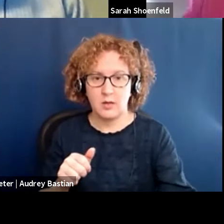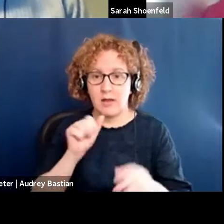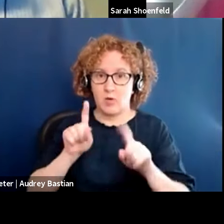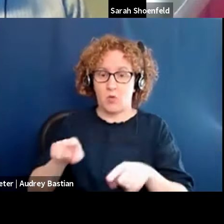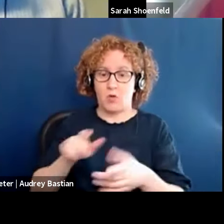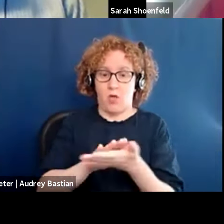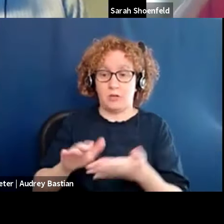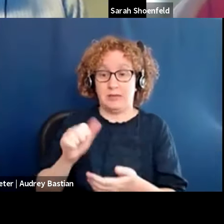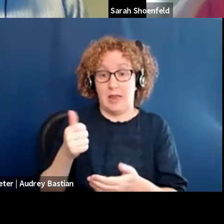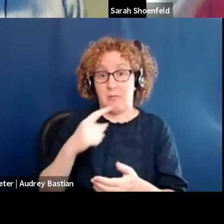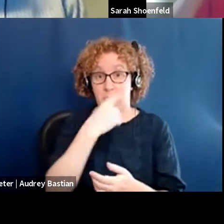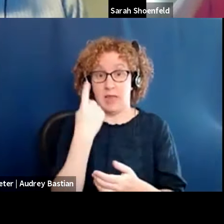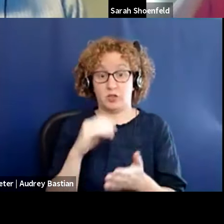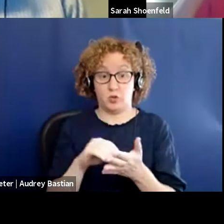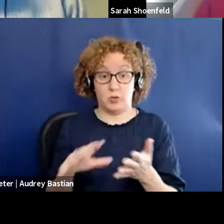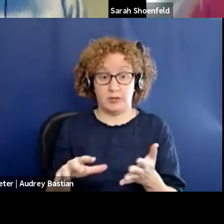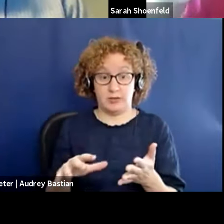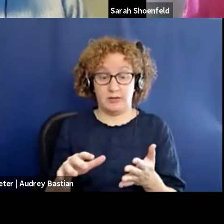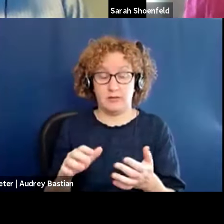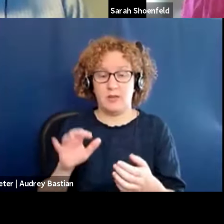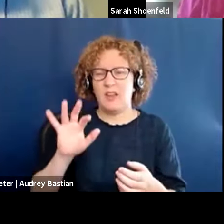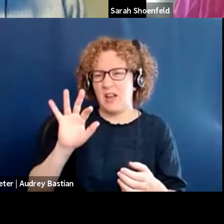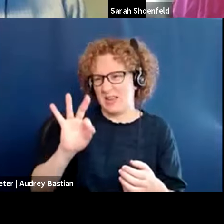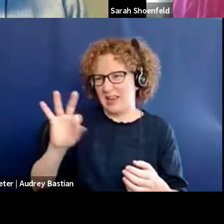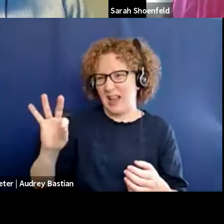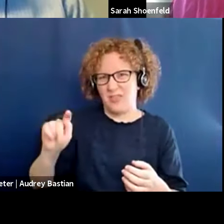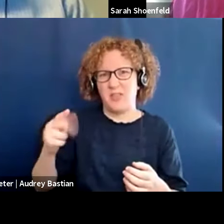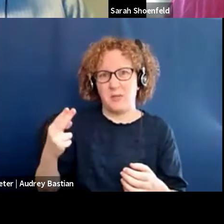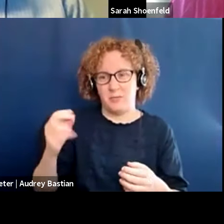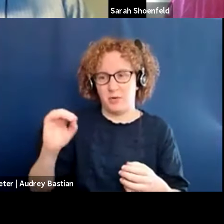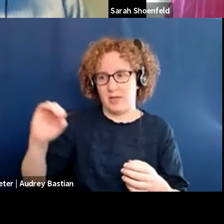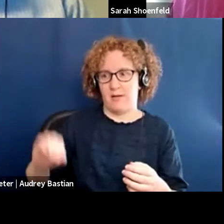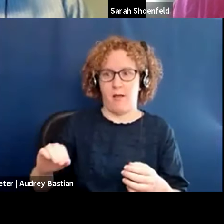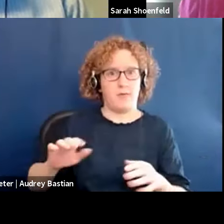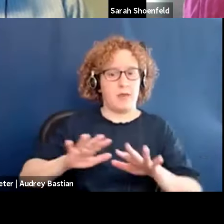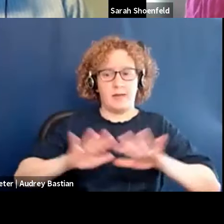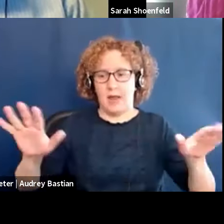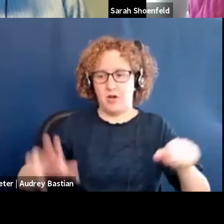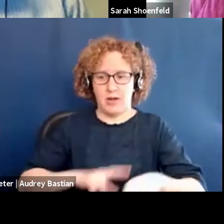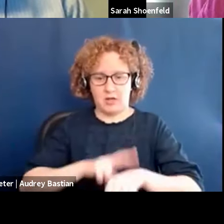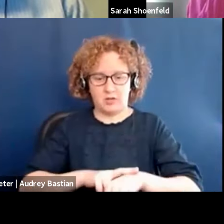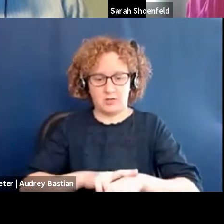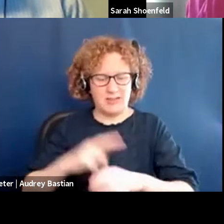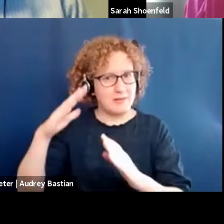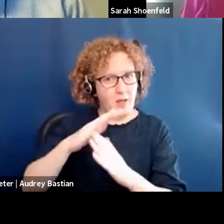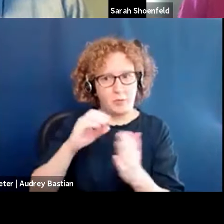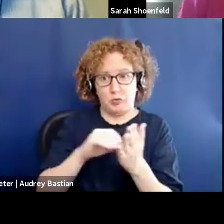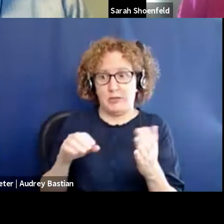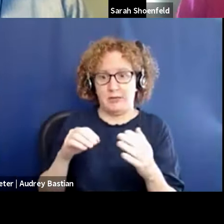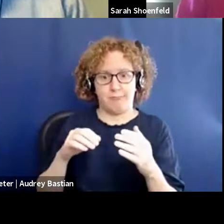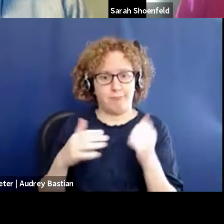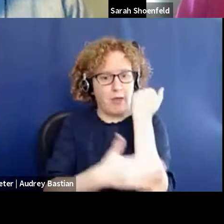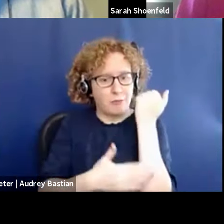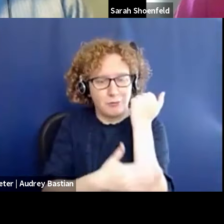10 Black students got in the 99th percentile nationwide, the top students in the country on